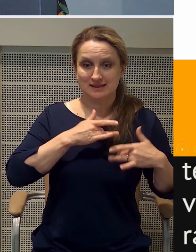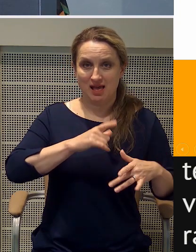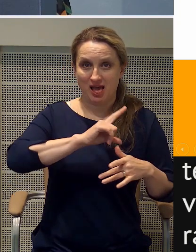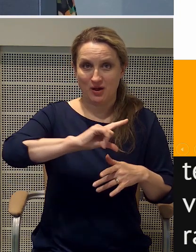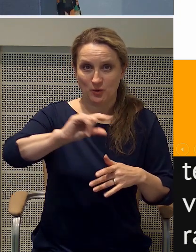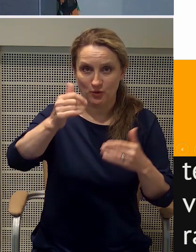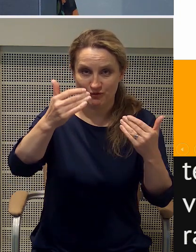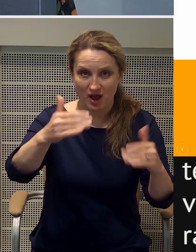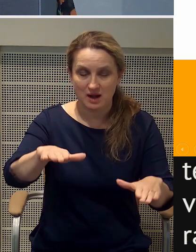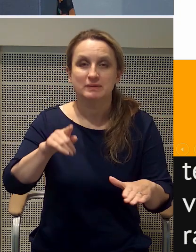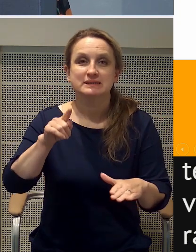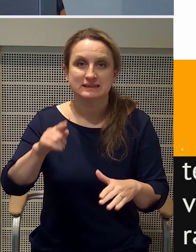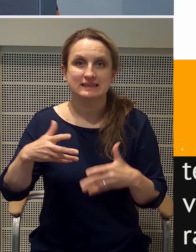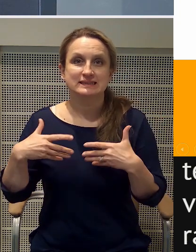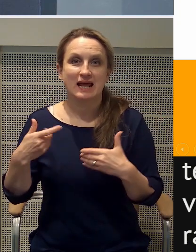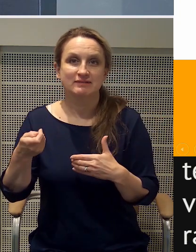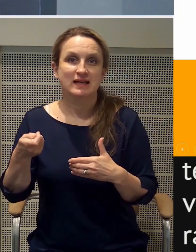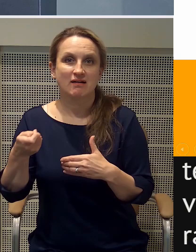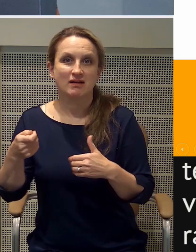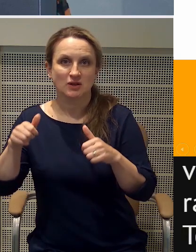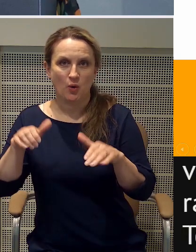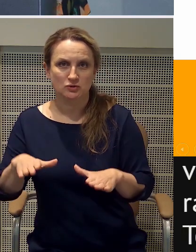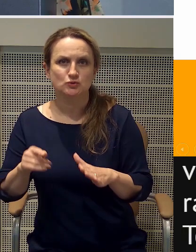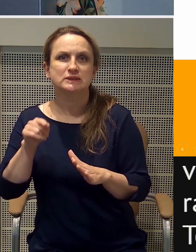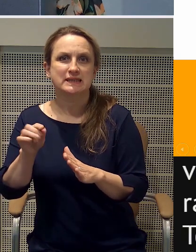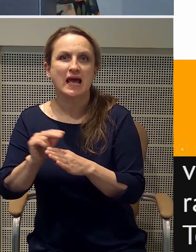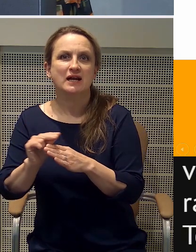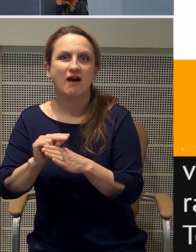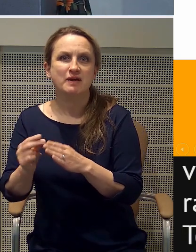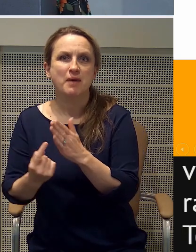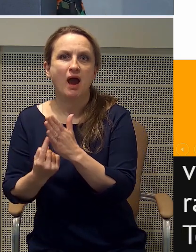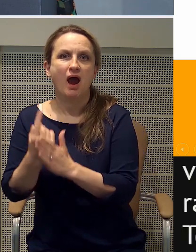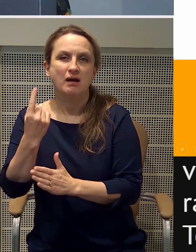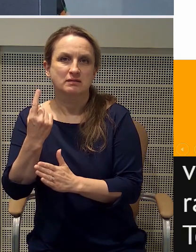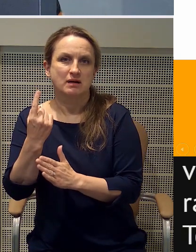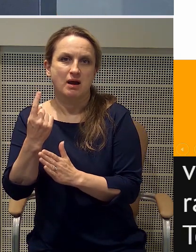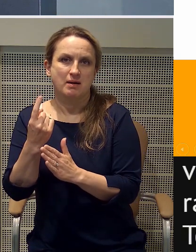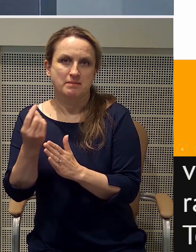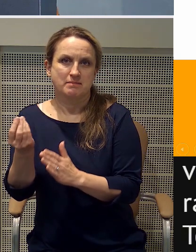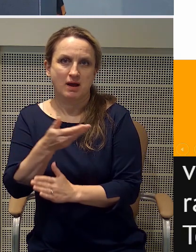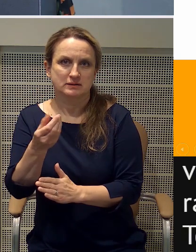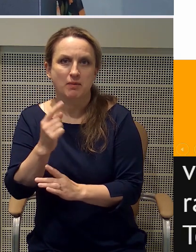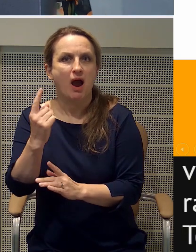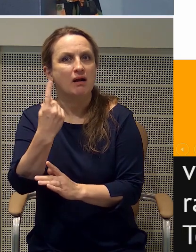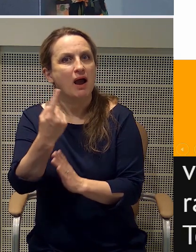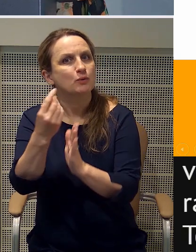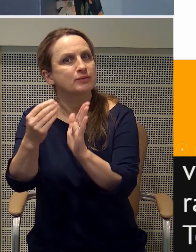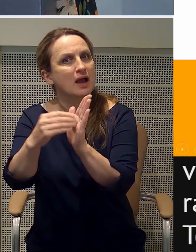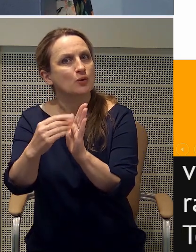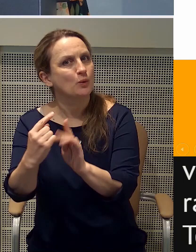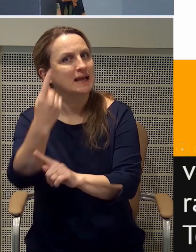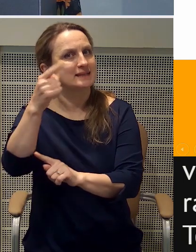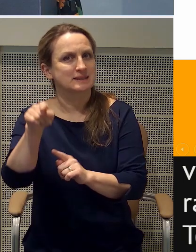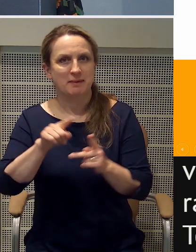And when the first family left Estonia, then the health insurance fund decided that they